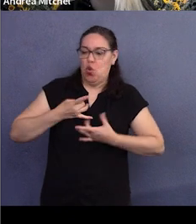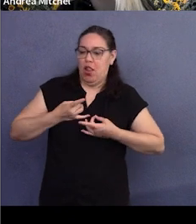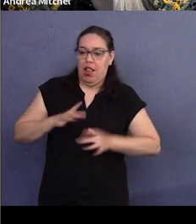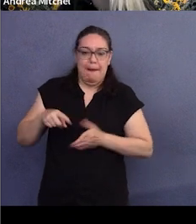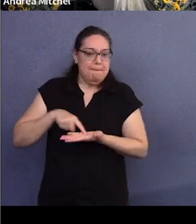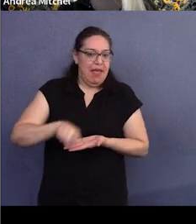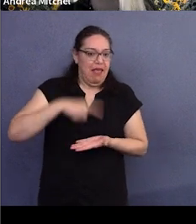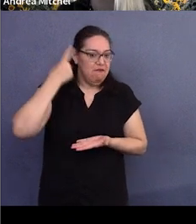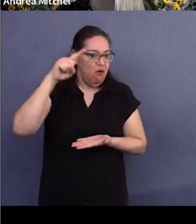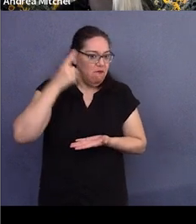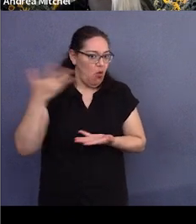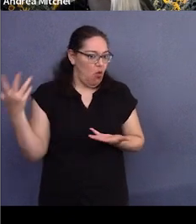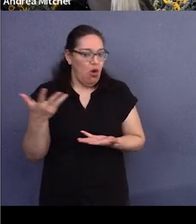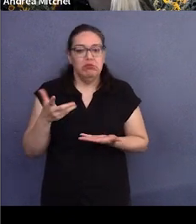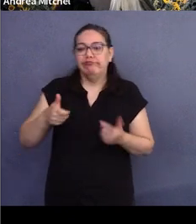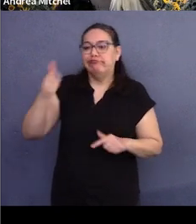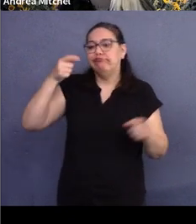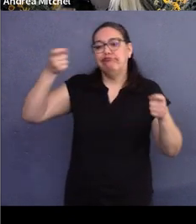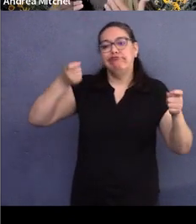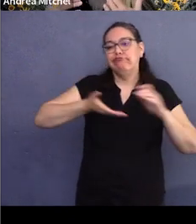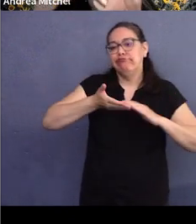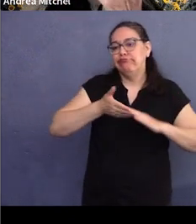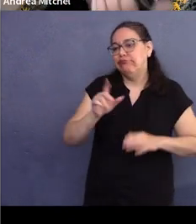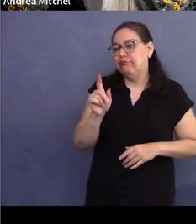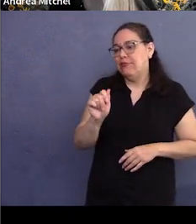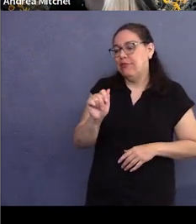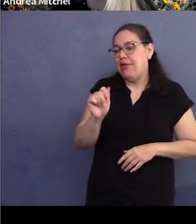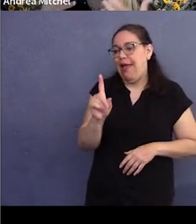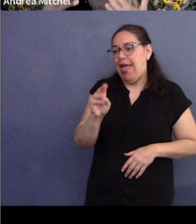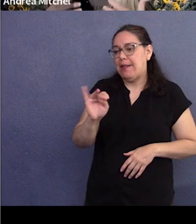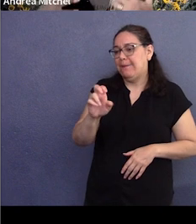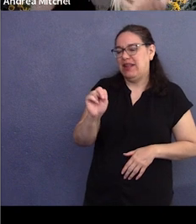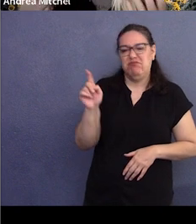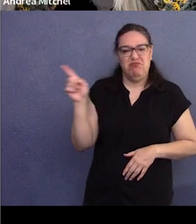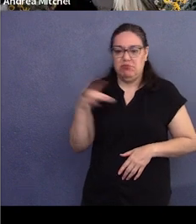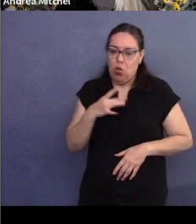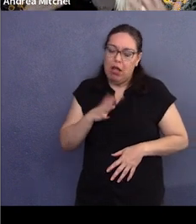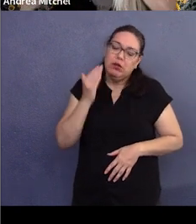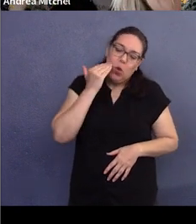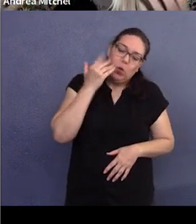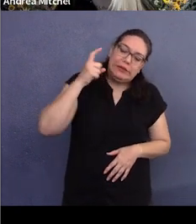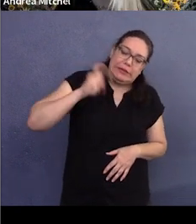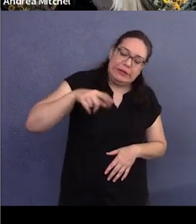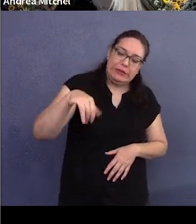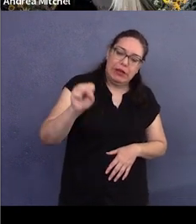administration. They know that it's necessary, but they like to pay for direct services, things that you're doing with